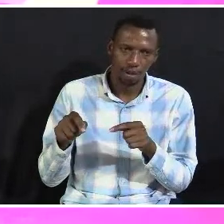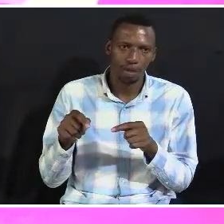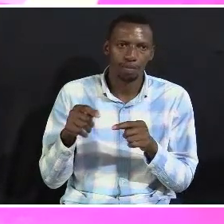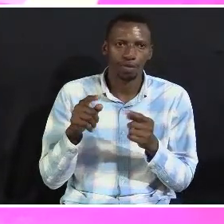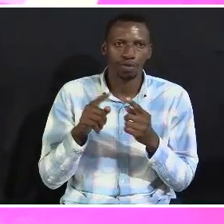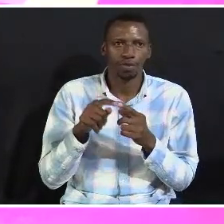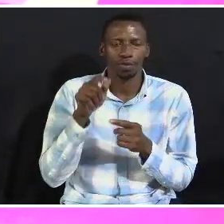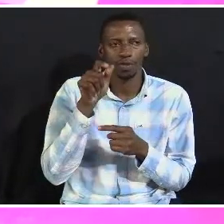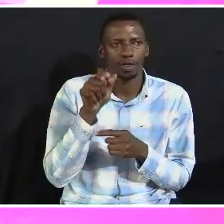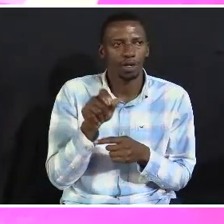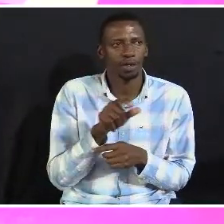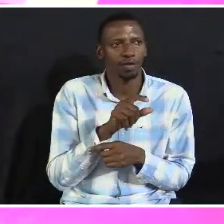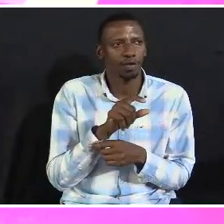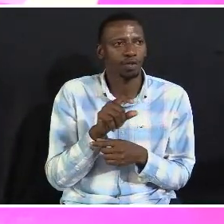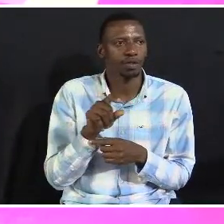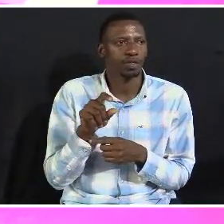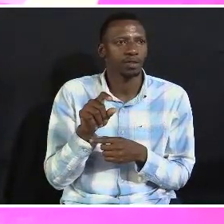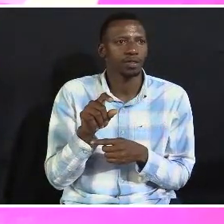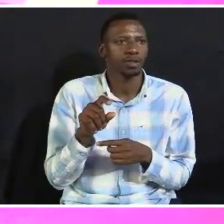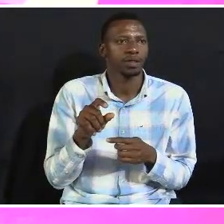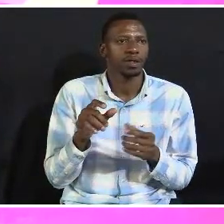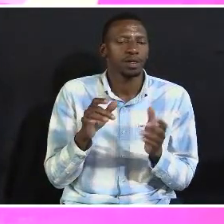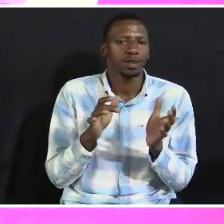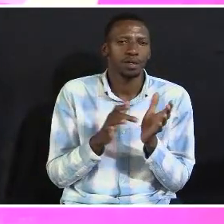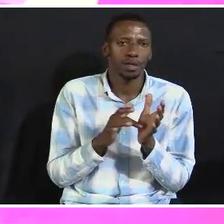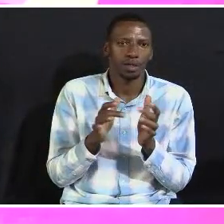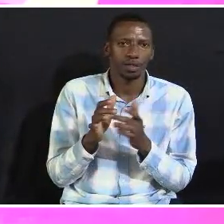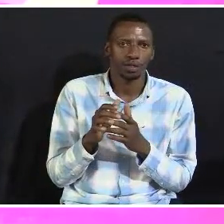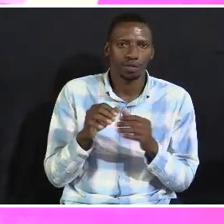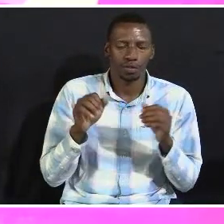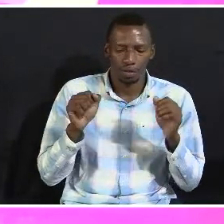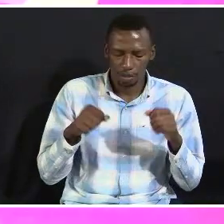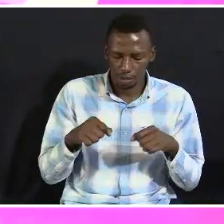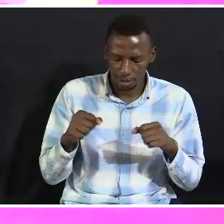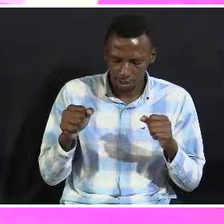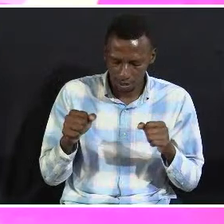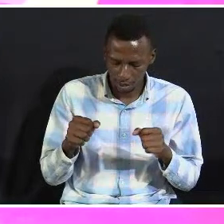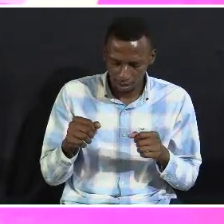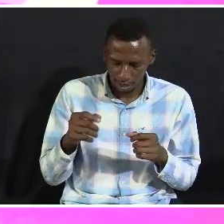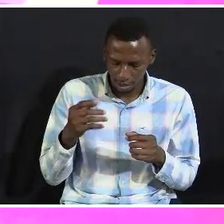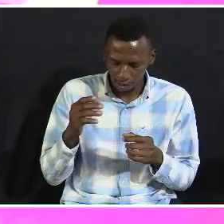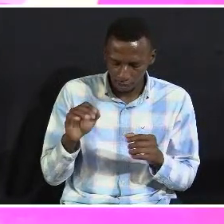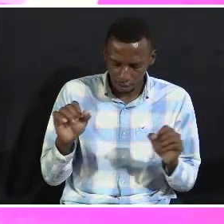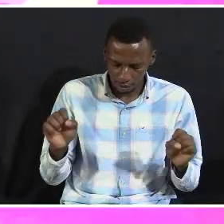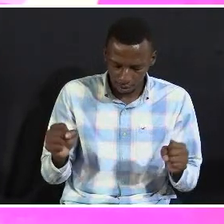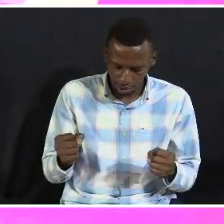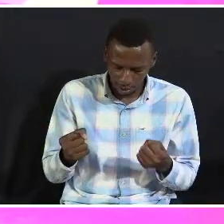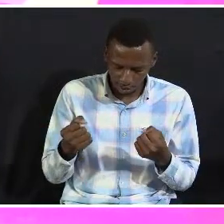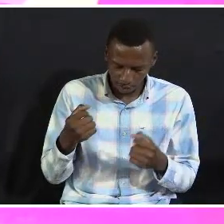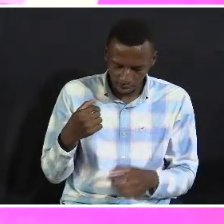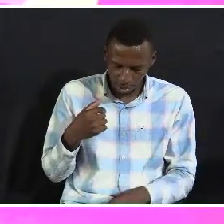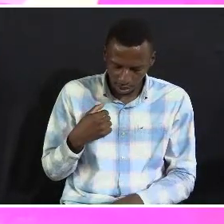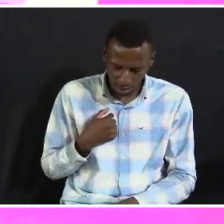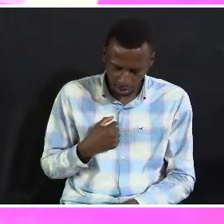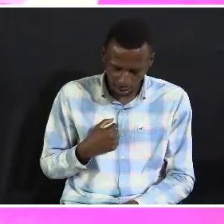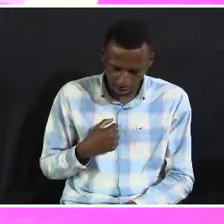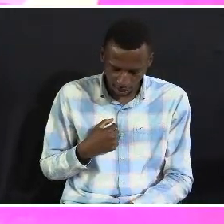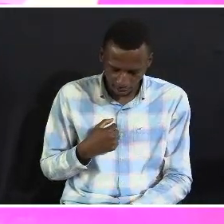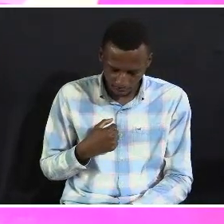counting all but dross. I shall full